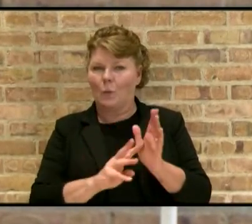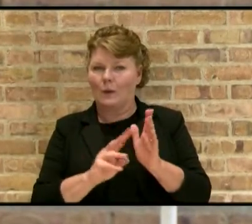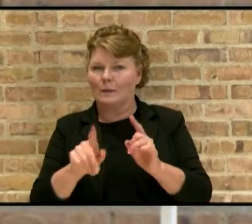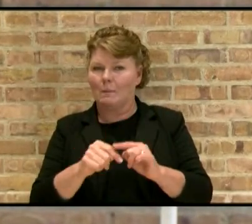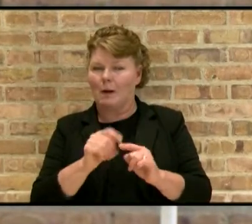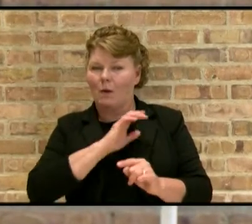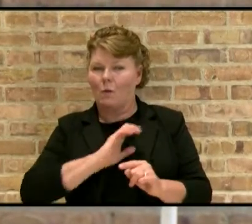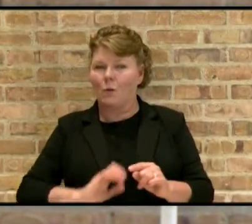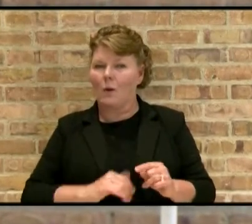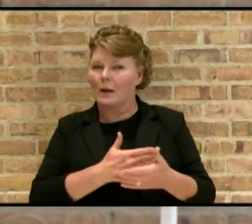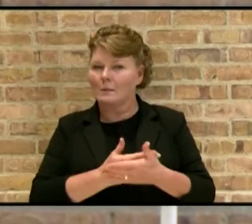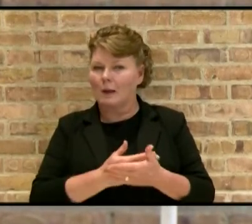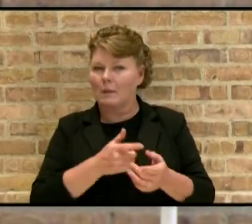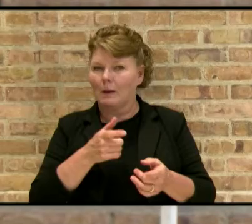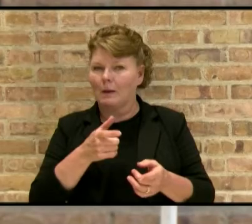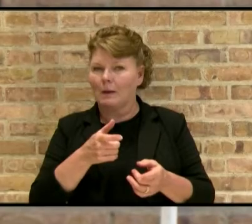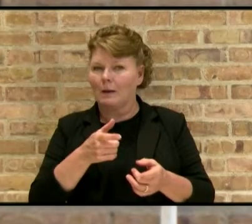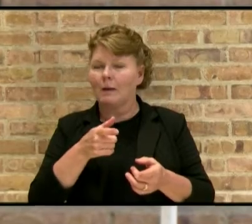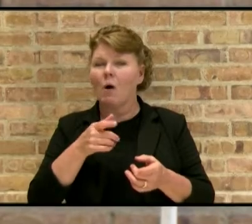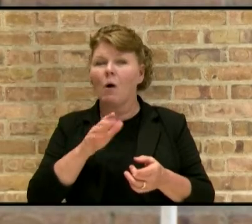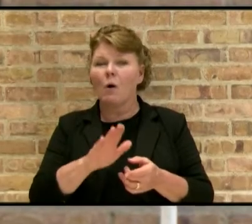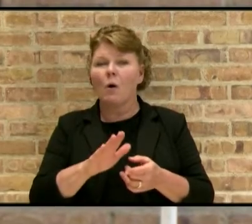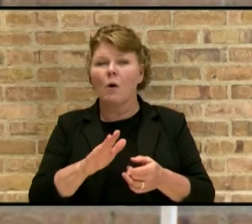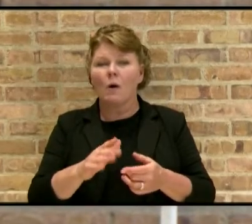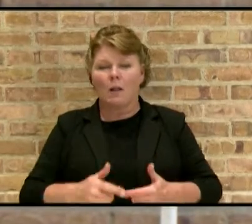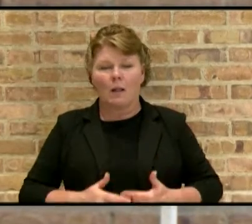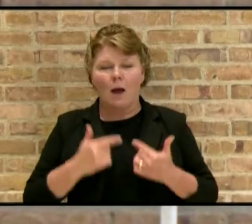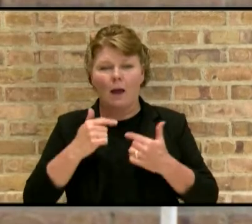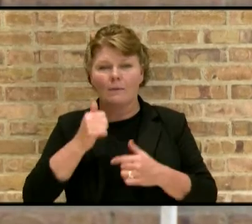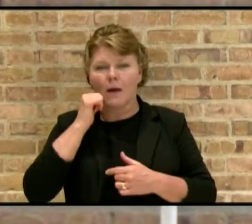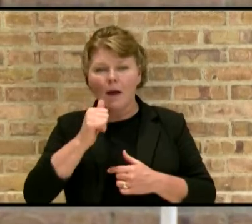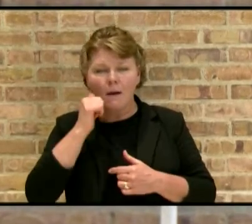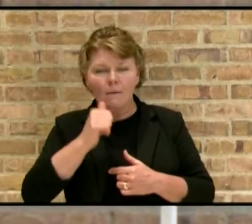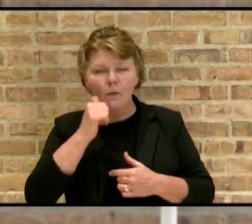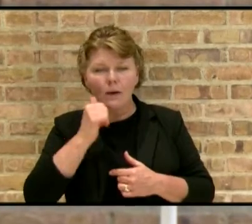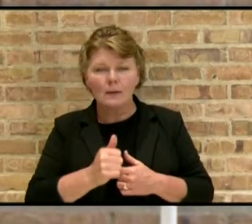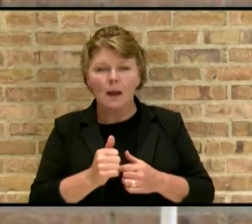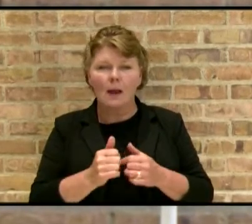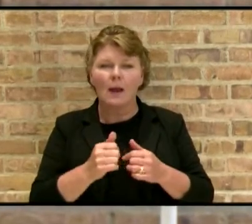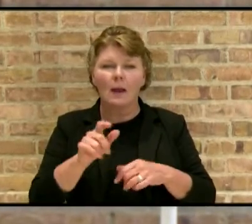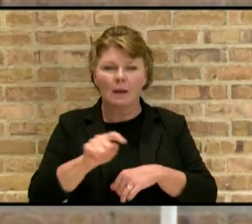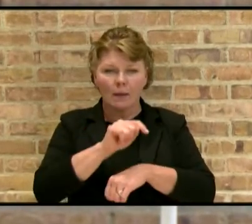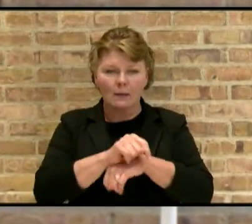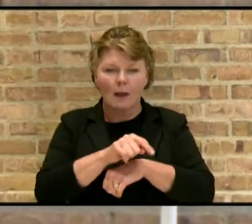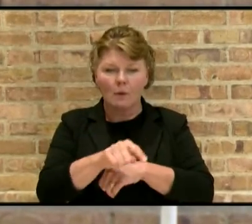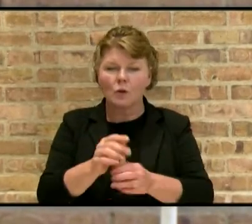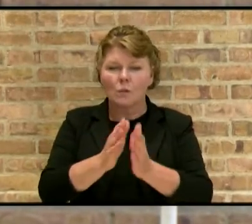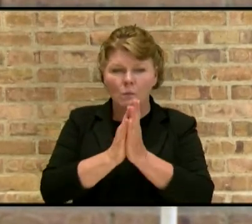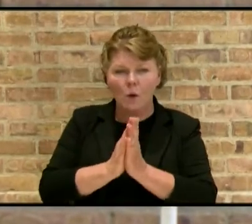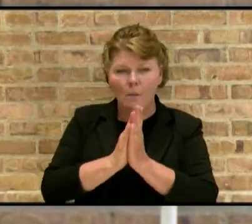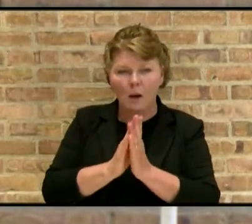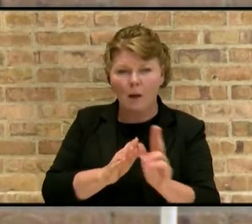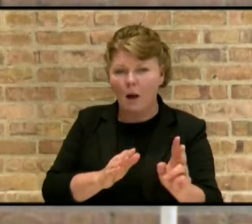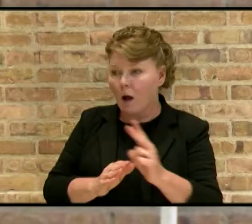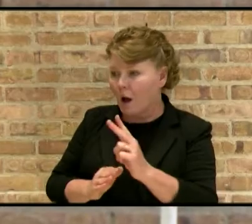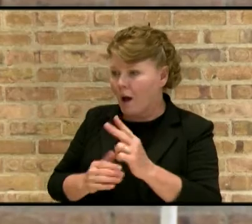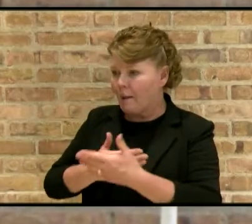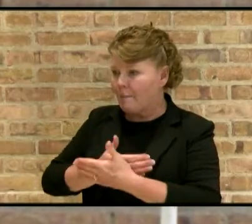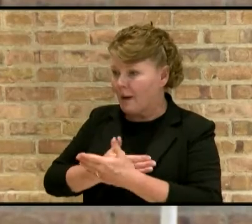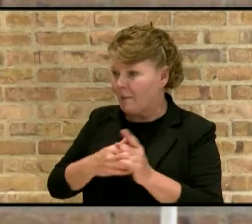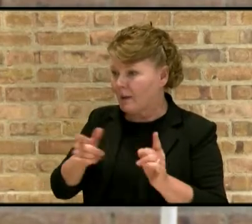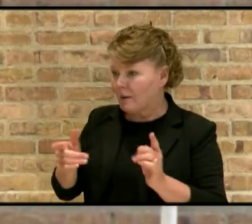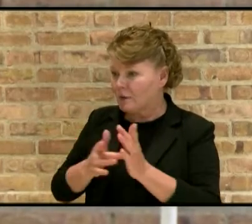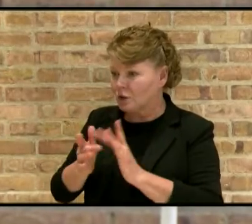really is. She spent her days in the temple praying, so when she saw the baby Jesus, she